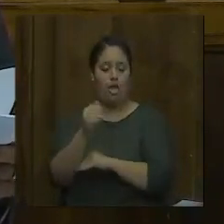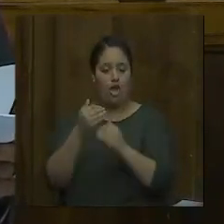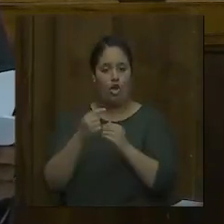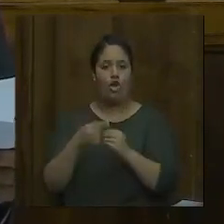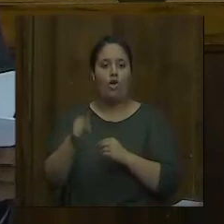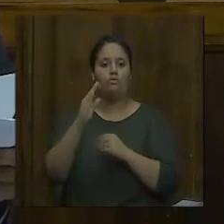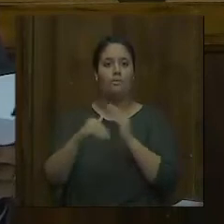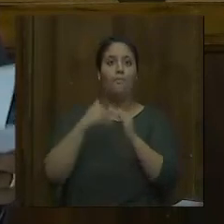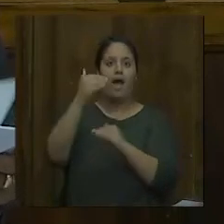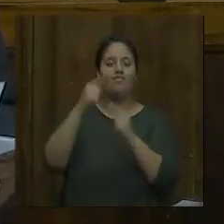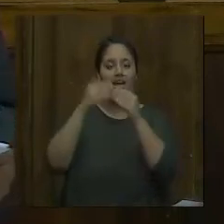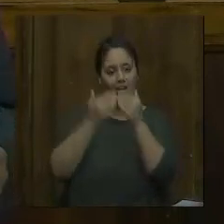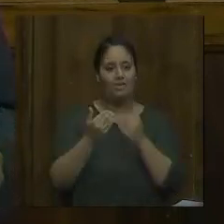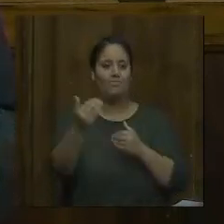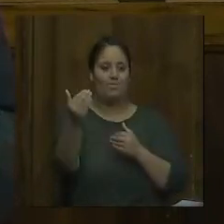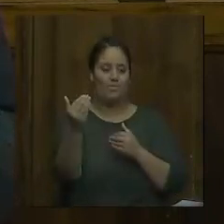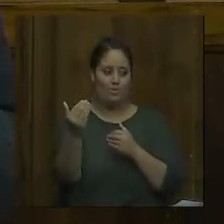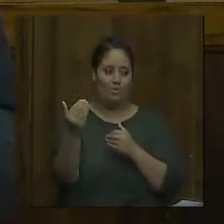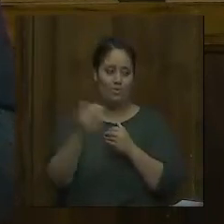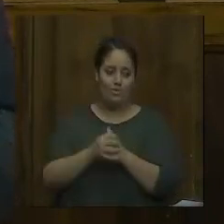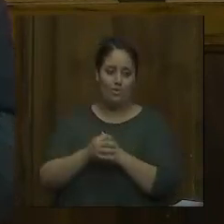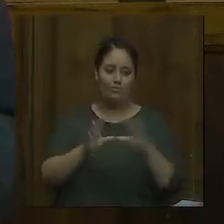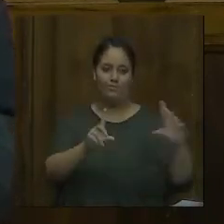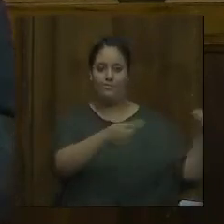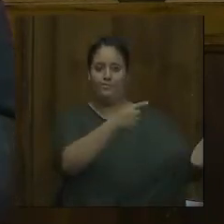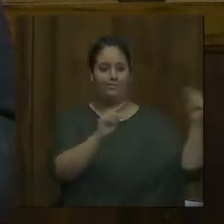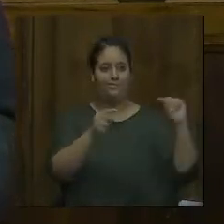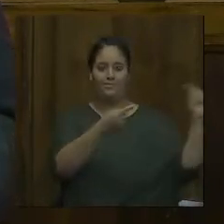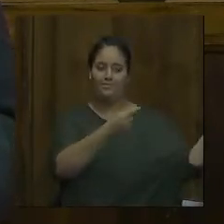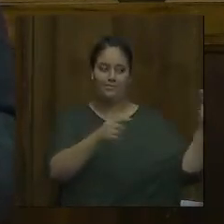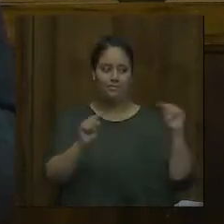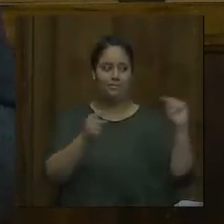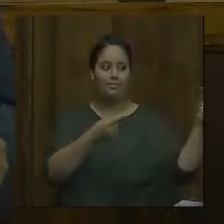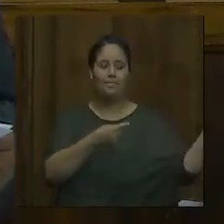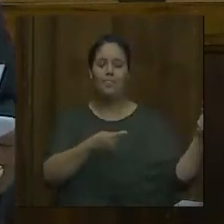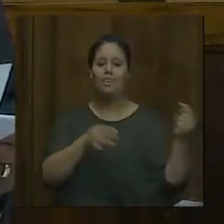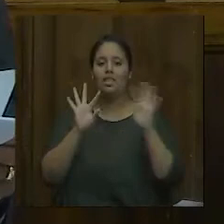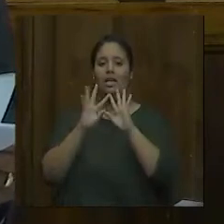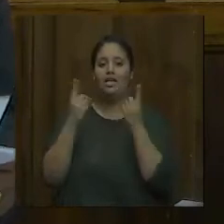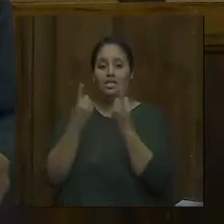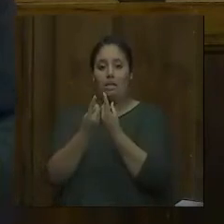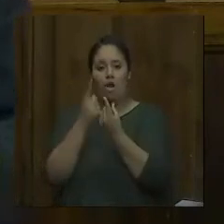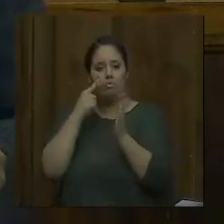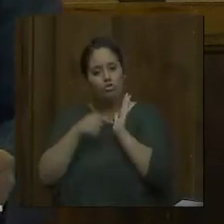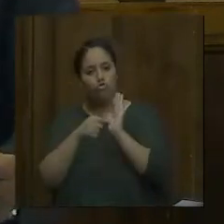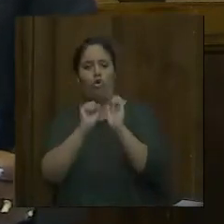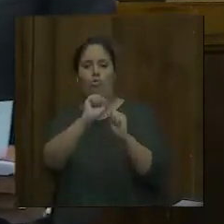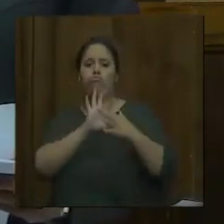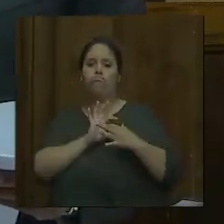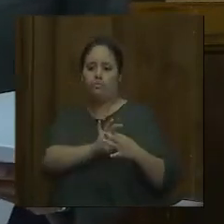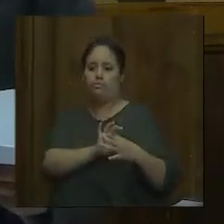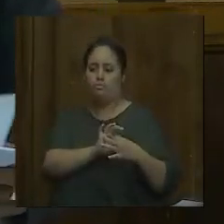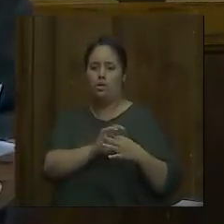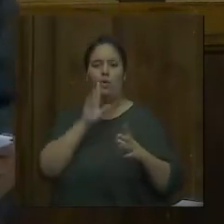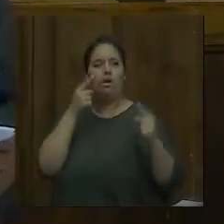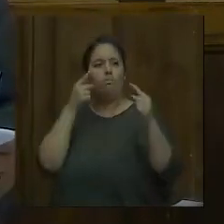goes above and beyond. The department demonstrated their commitment